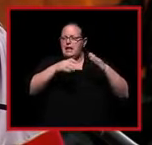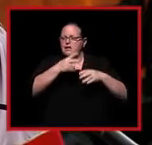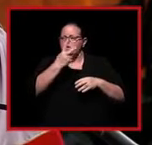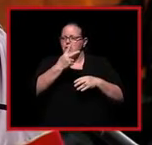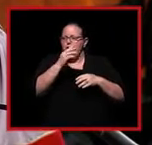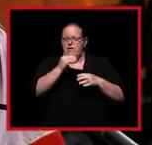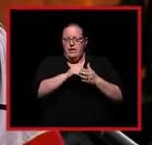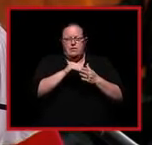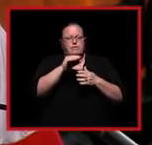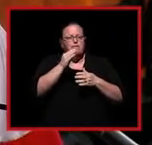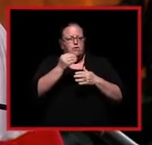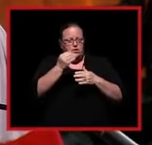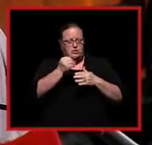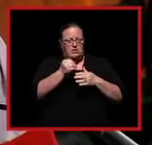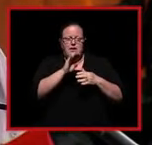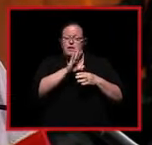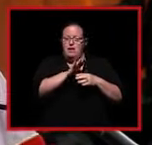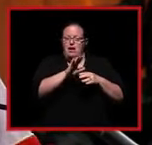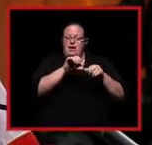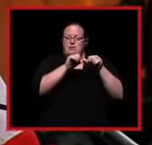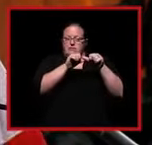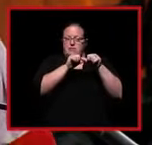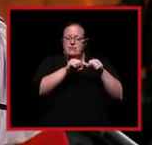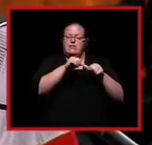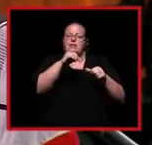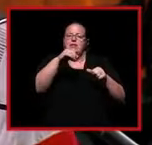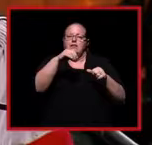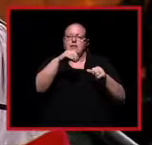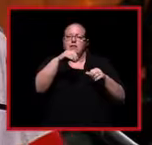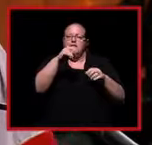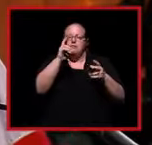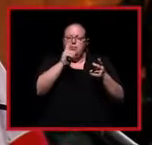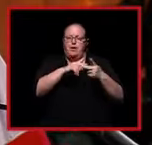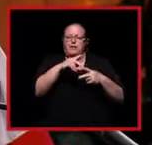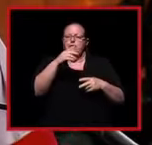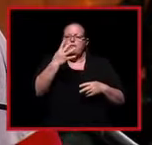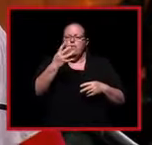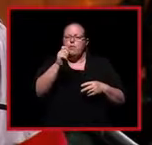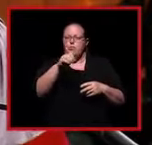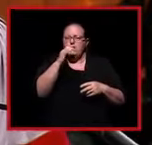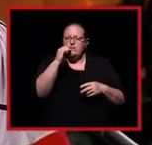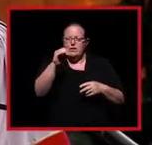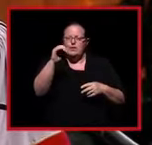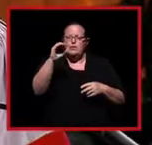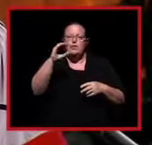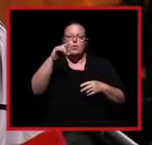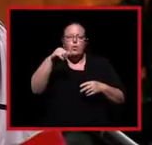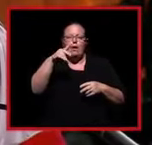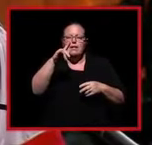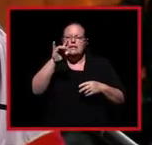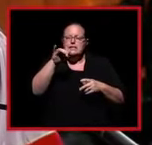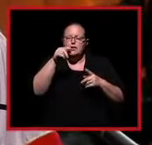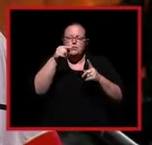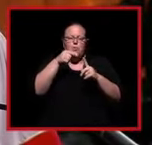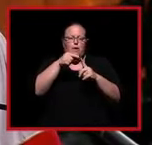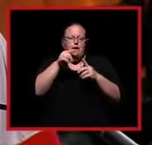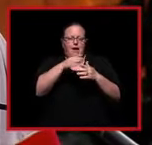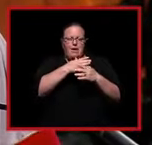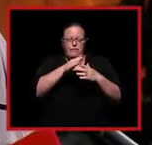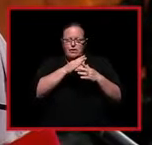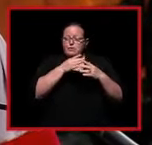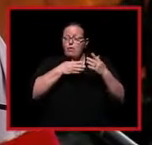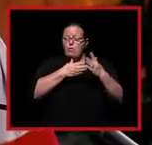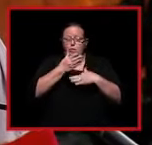maintained, unbelievably, a perfect 4.0 cumulative quality point average throughout their academic studies